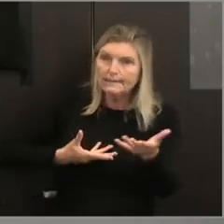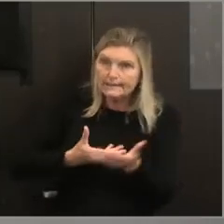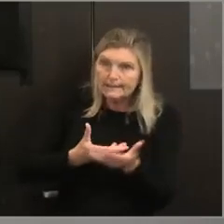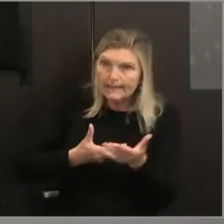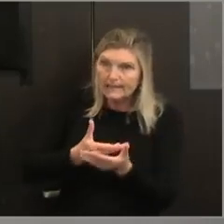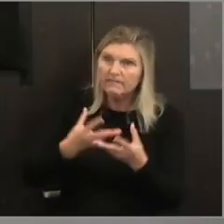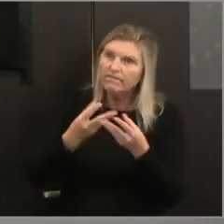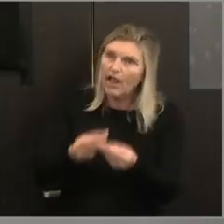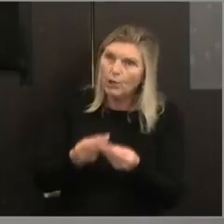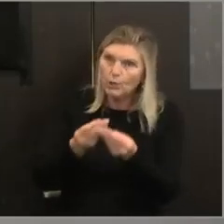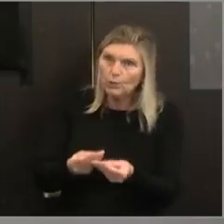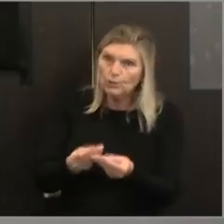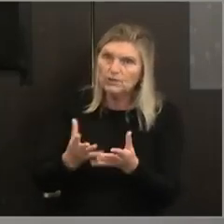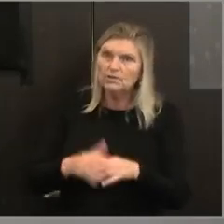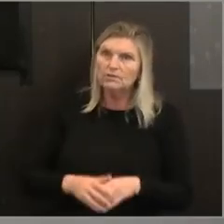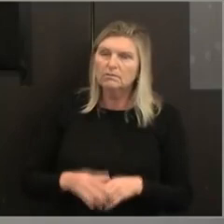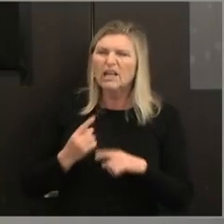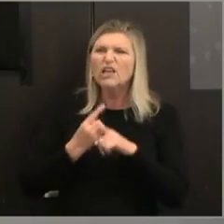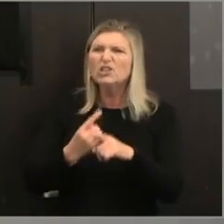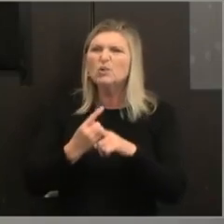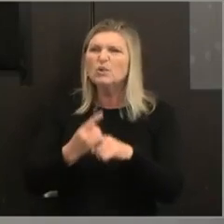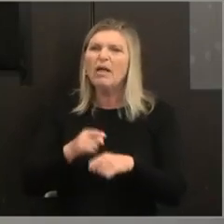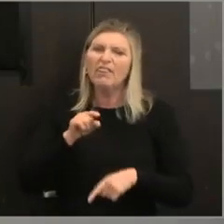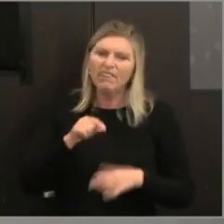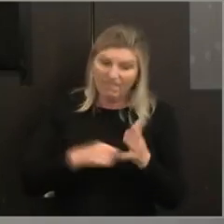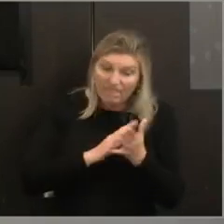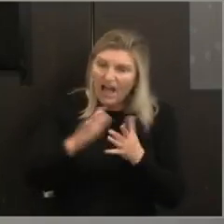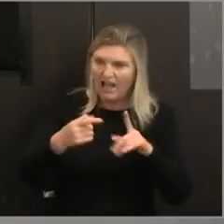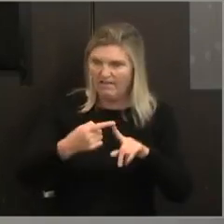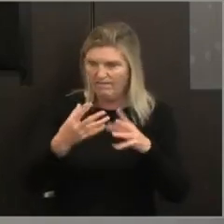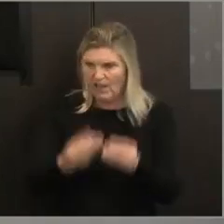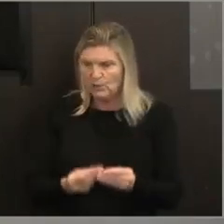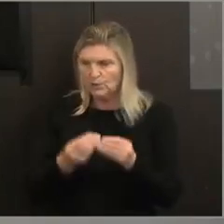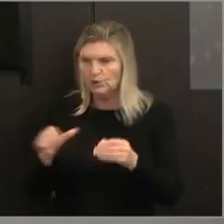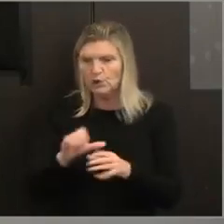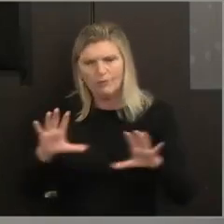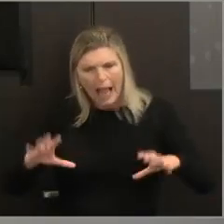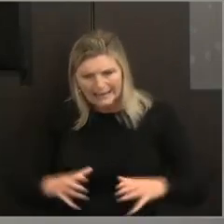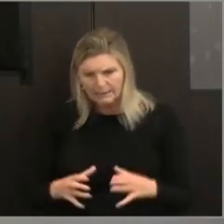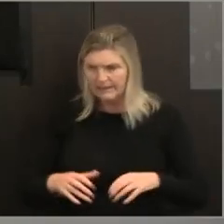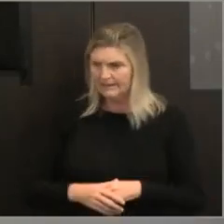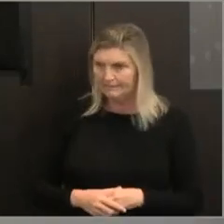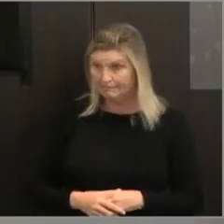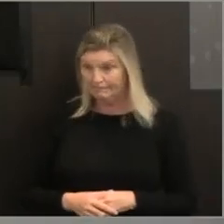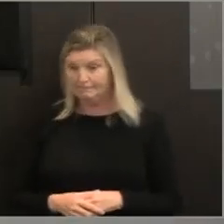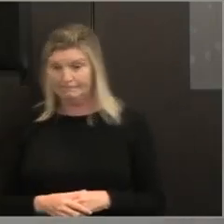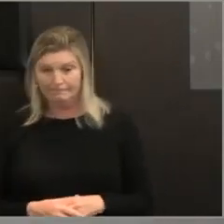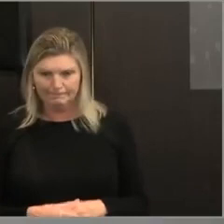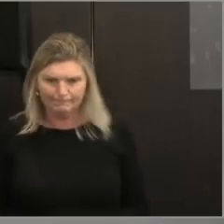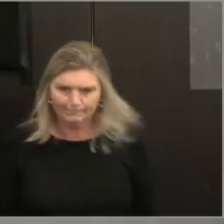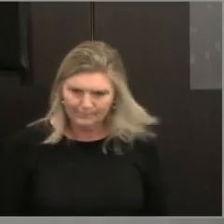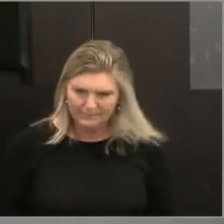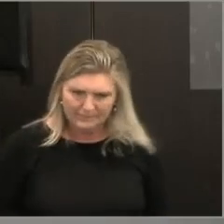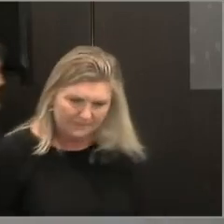constitutional transformation but talked more about the values which should underpin it, which is why the